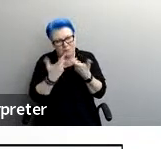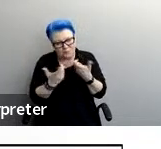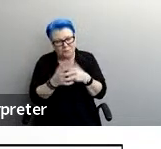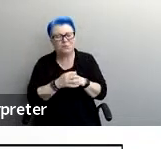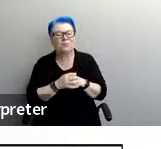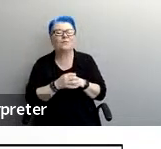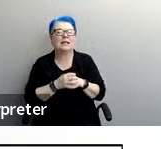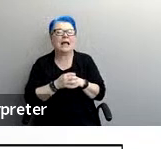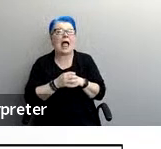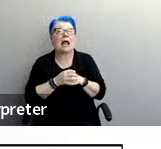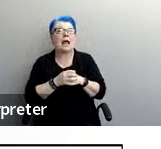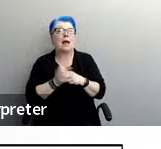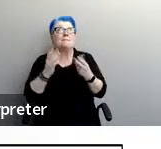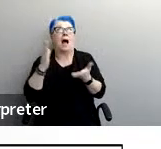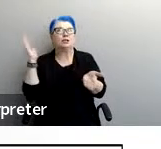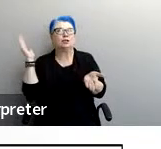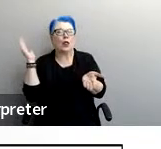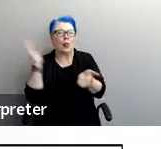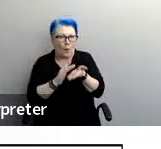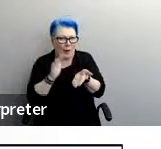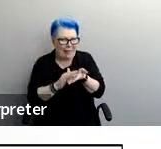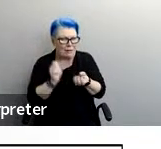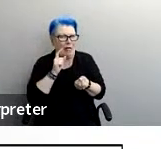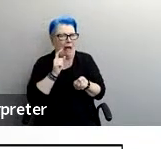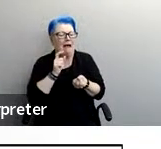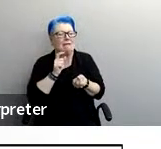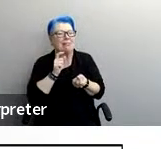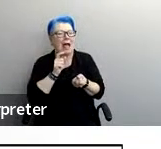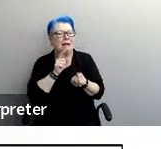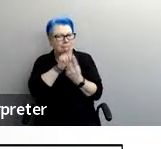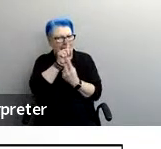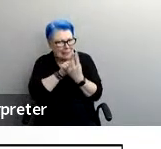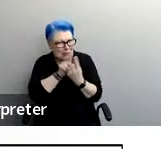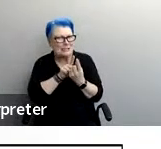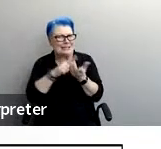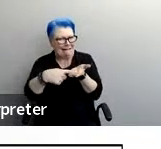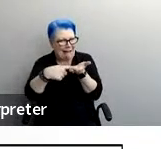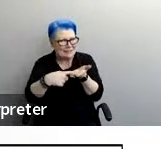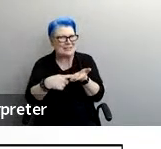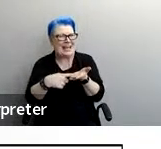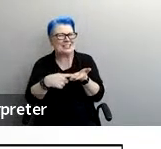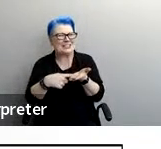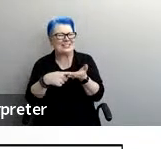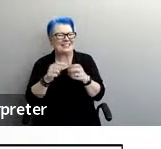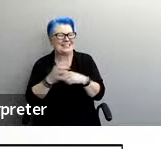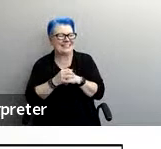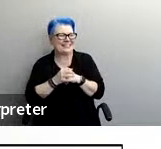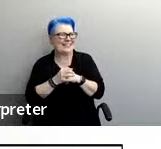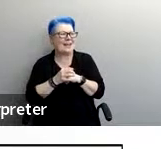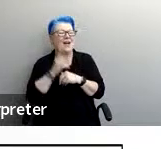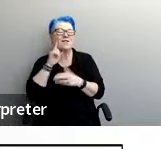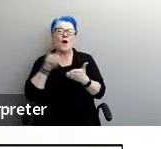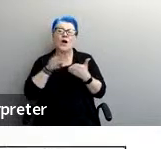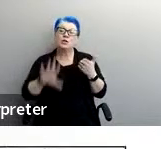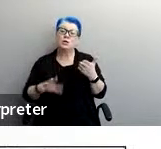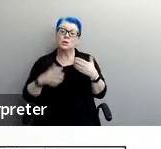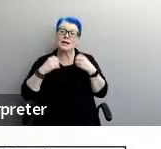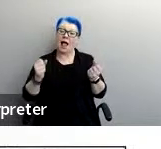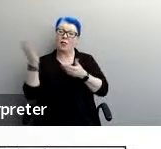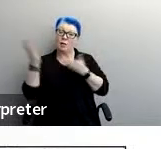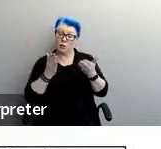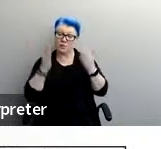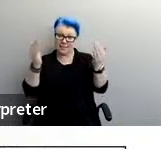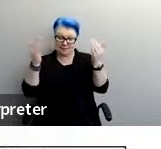level of on-site consultations. And for student health services, which is our